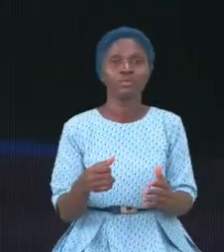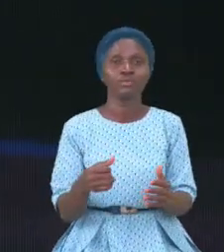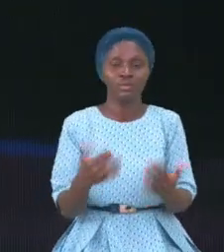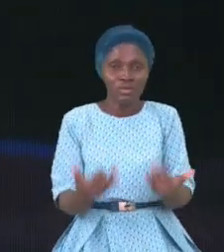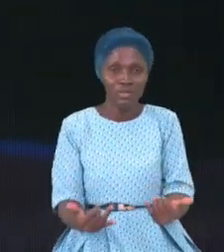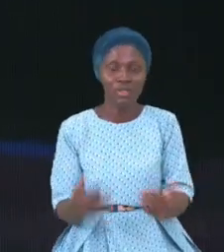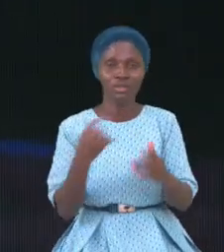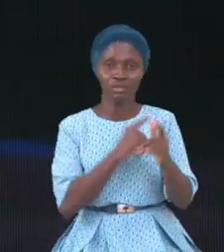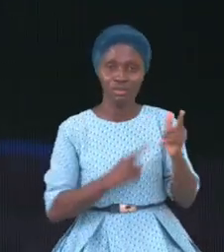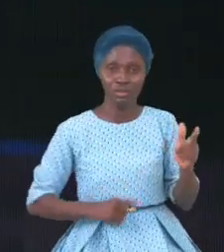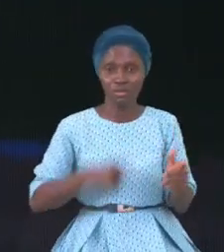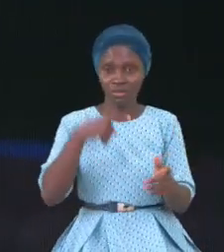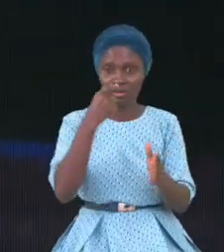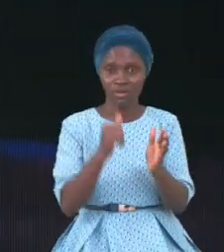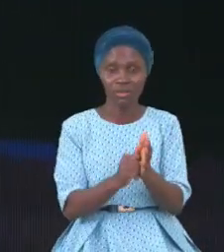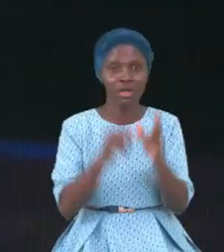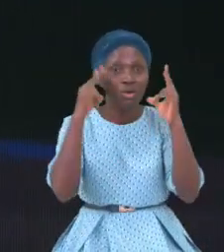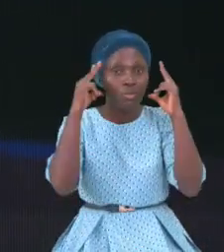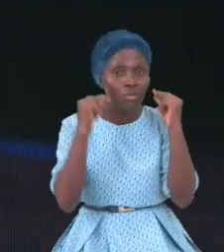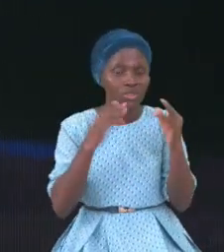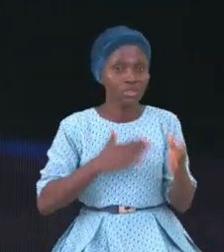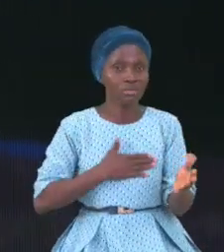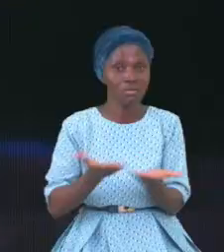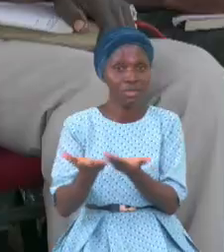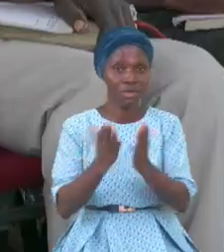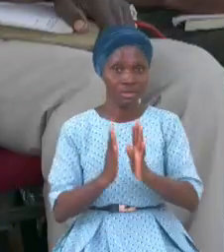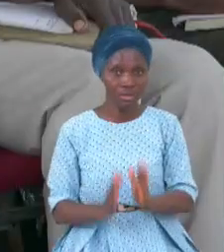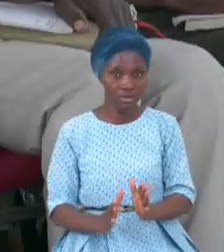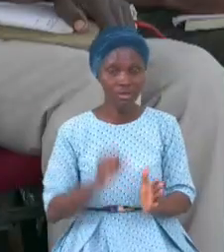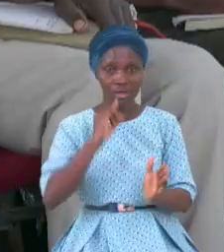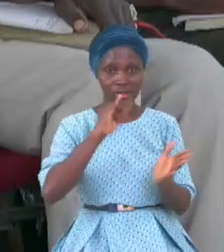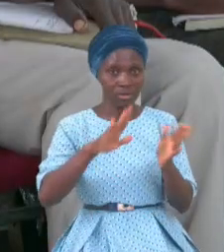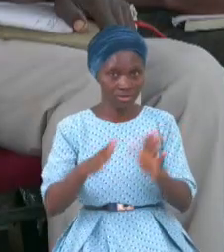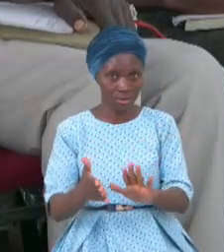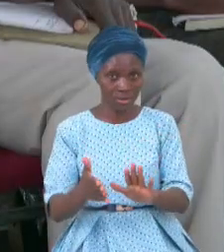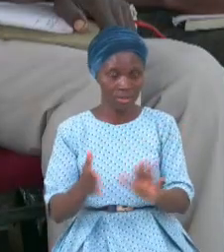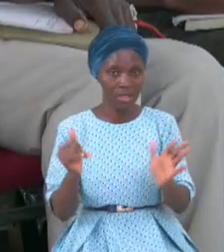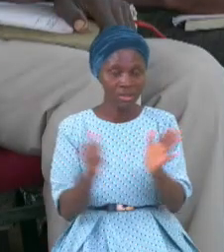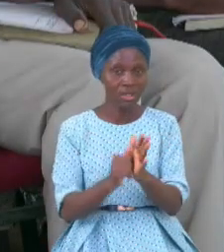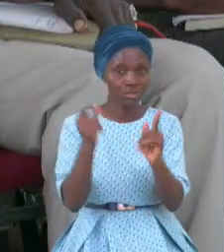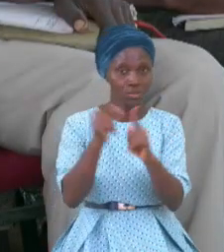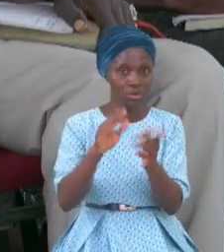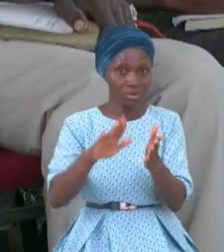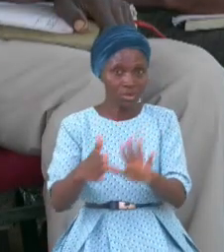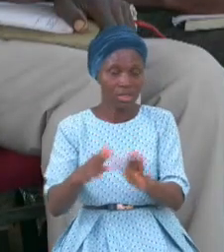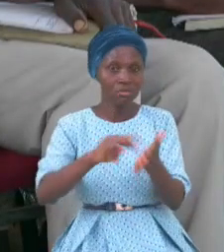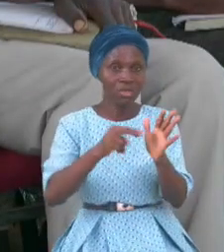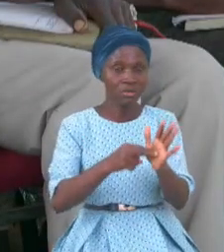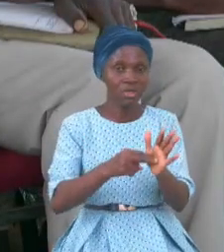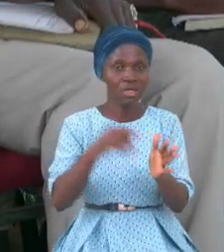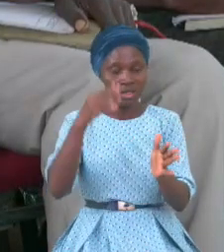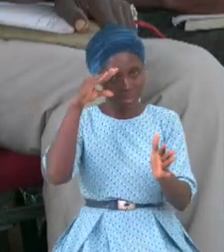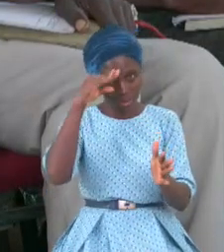Lord said, Moses, my servant, is dead. That word dead, it means he has departed.